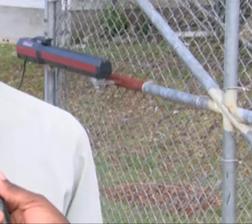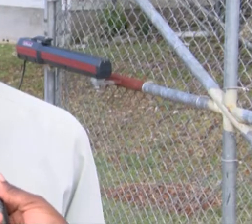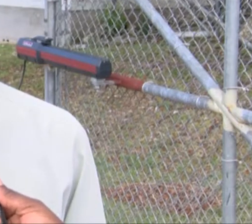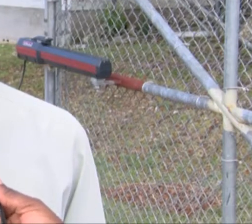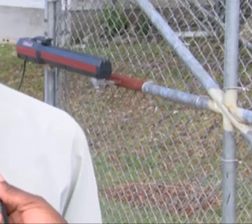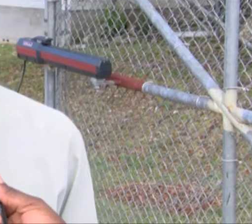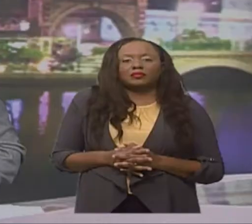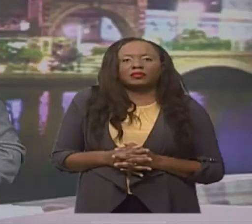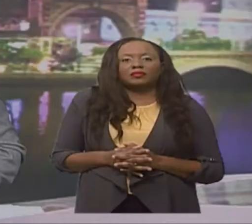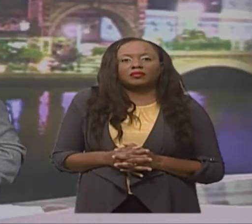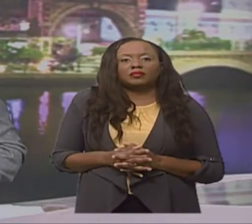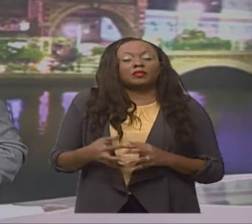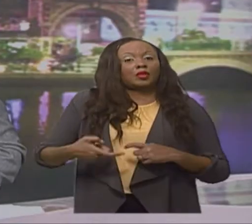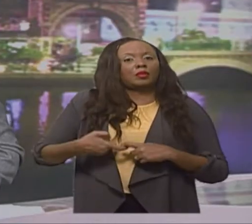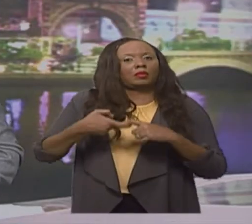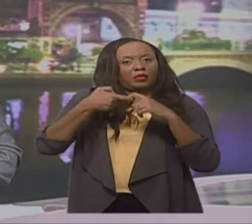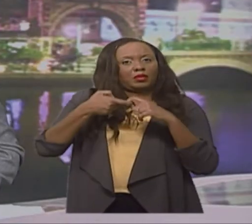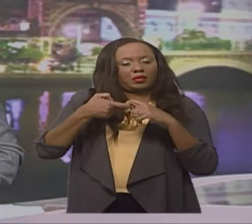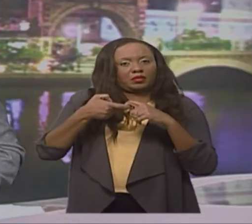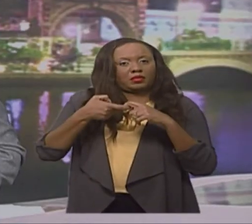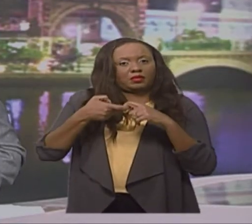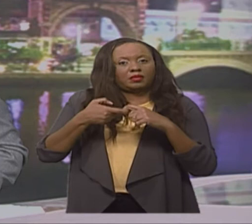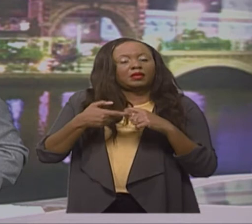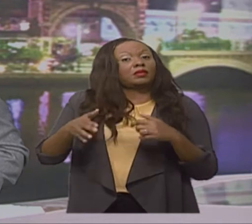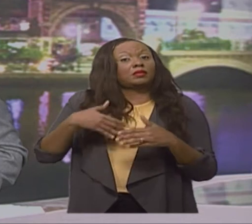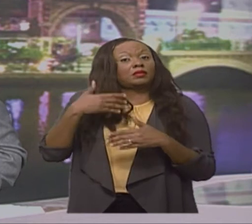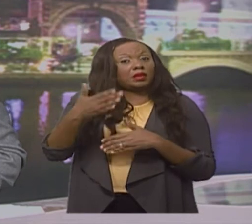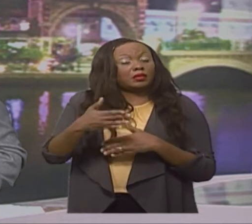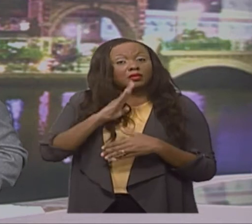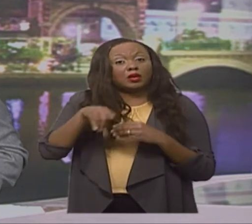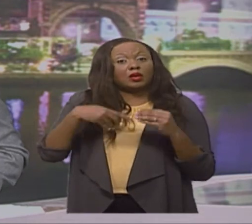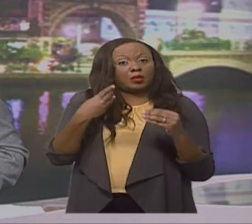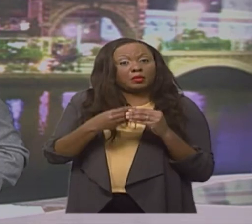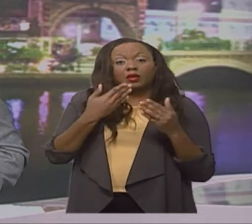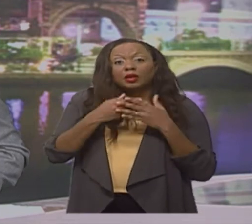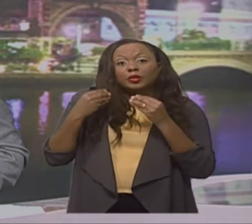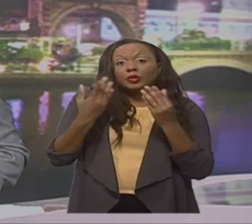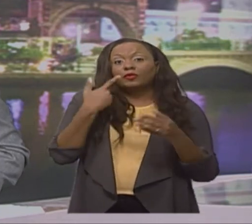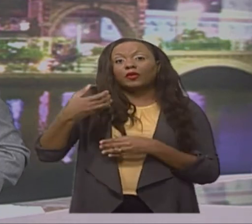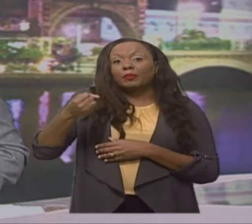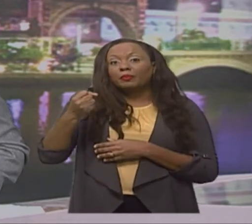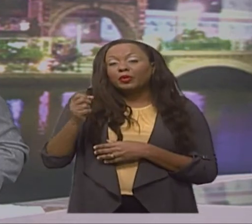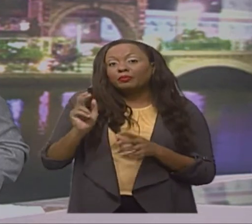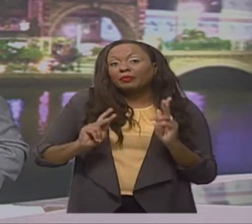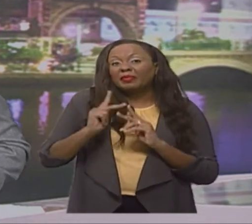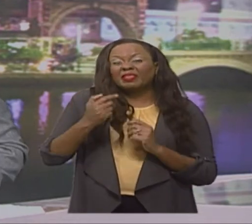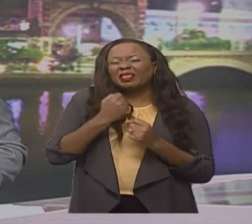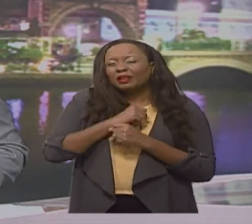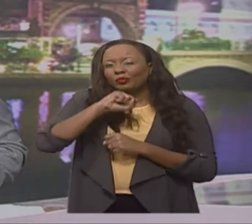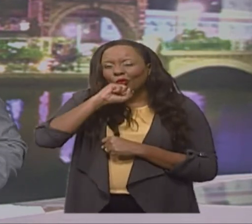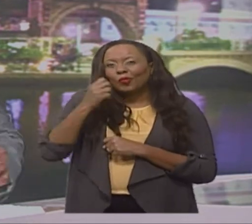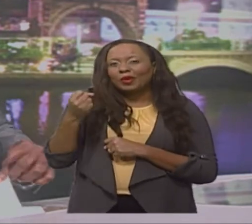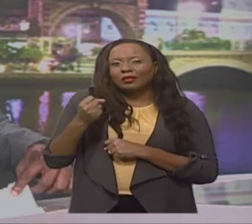whole system running again. Well, we take a pause here, but some potentially good news for both local milk farmers and milk lovers when the evening